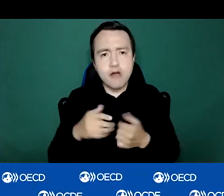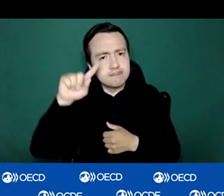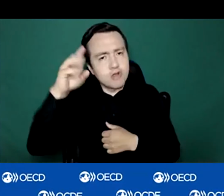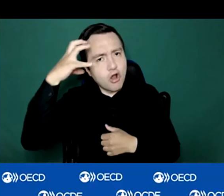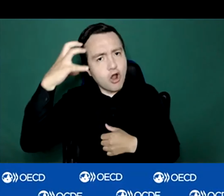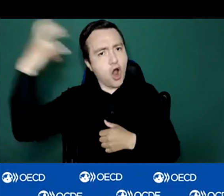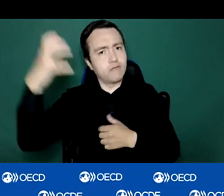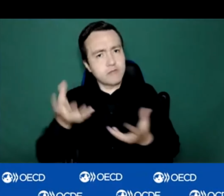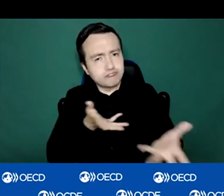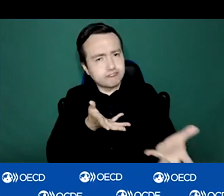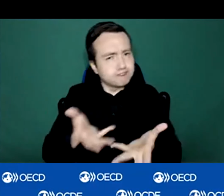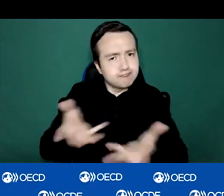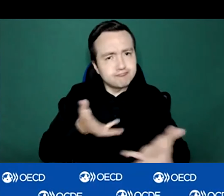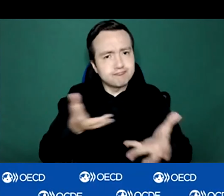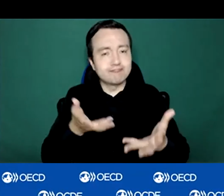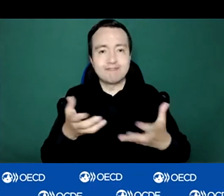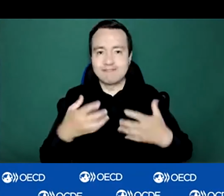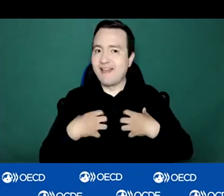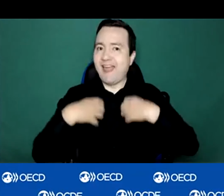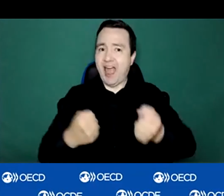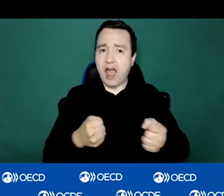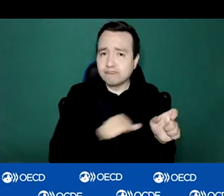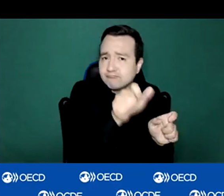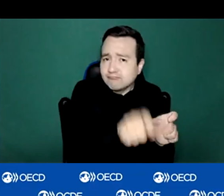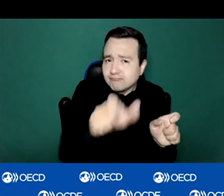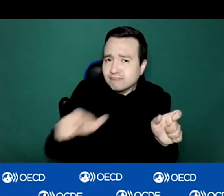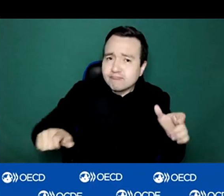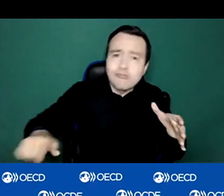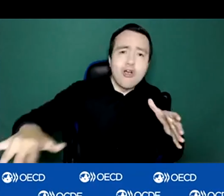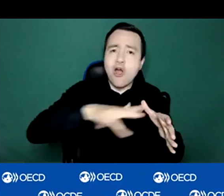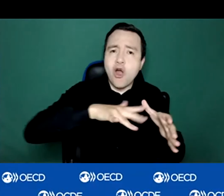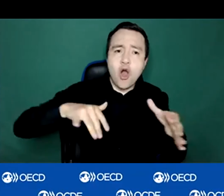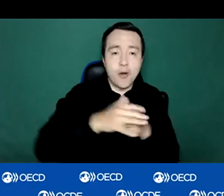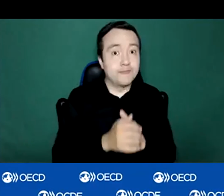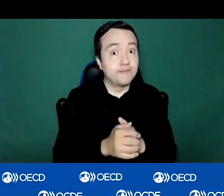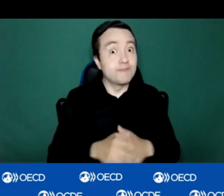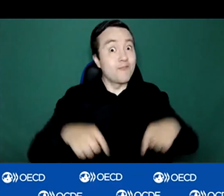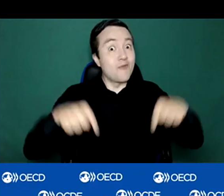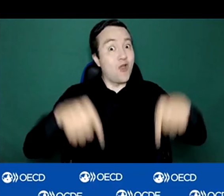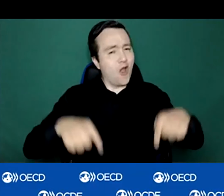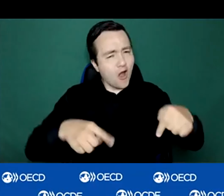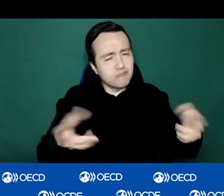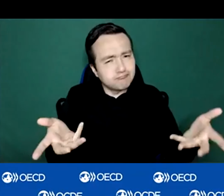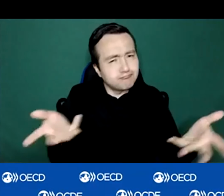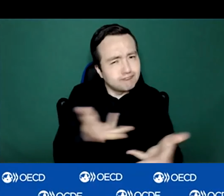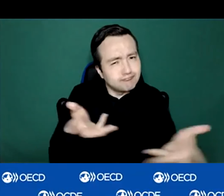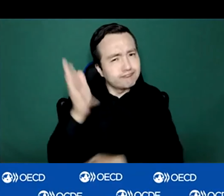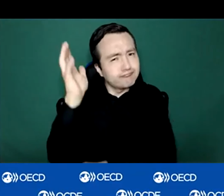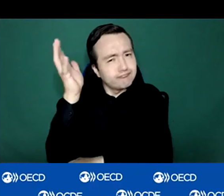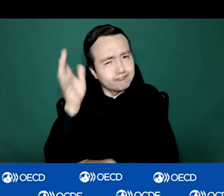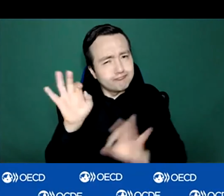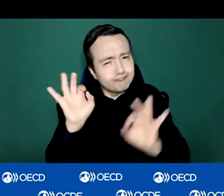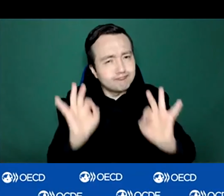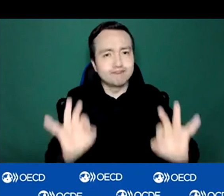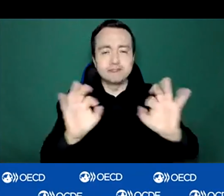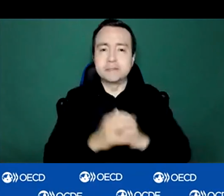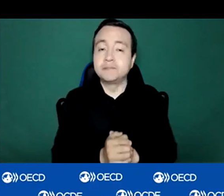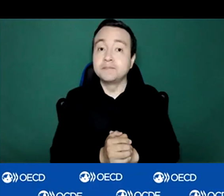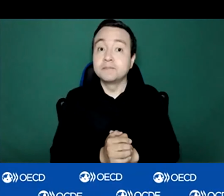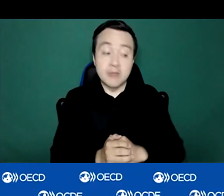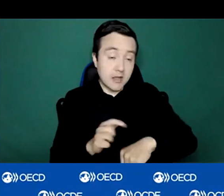this morning for you. We're going to wait a couple of minutes so that a couple of our participants can come into the